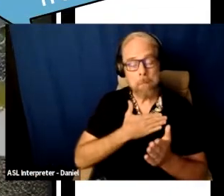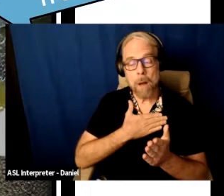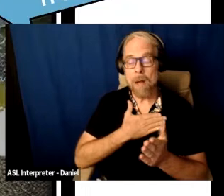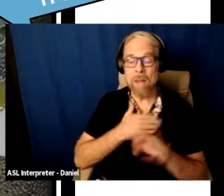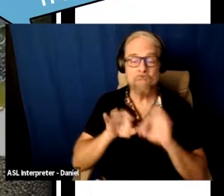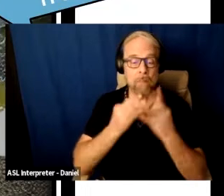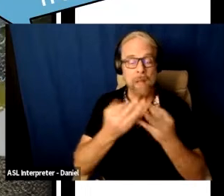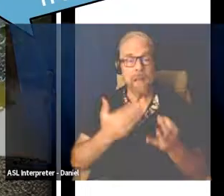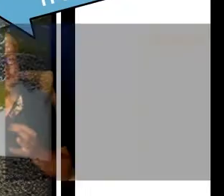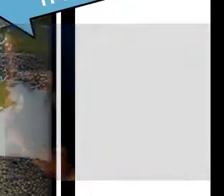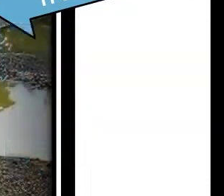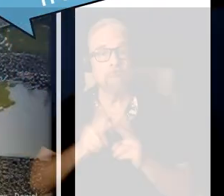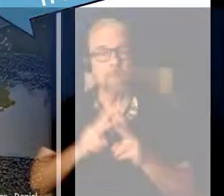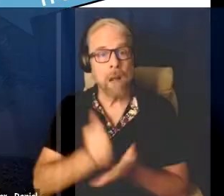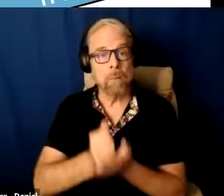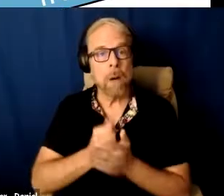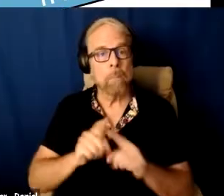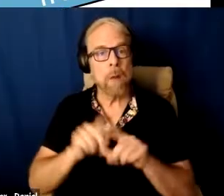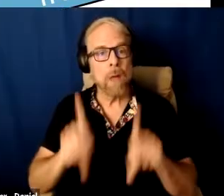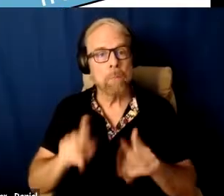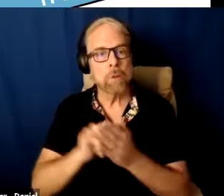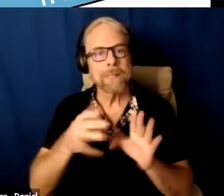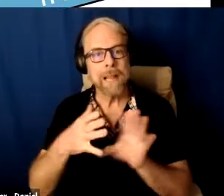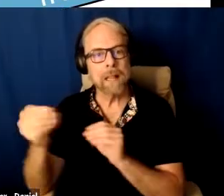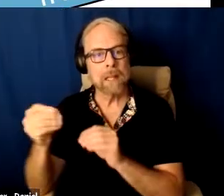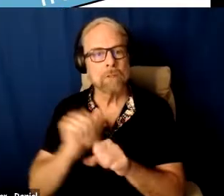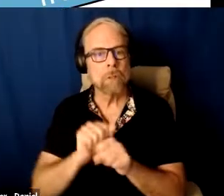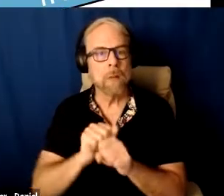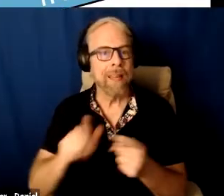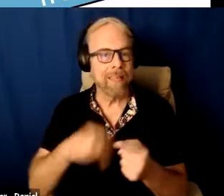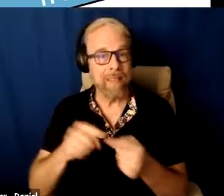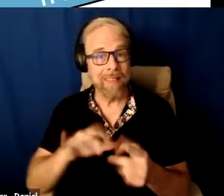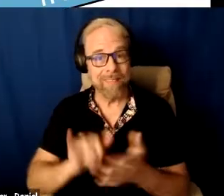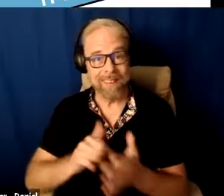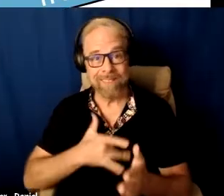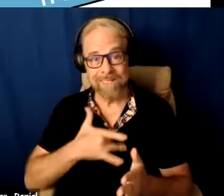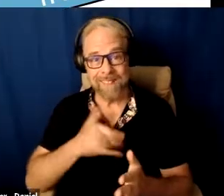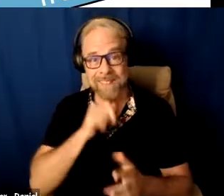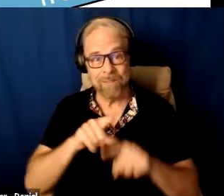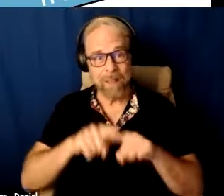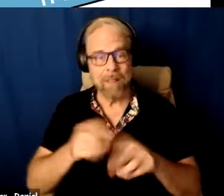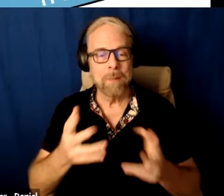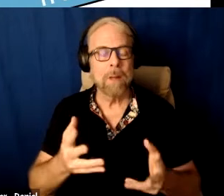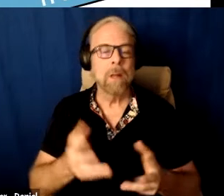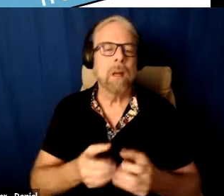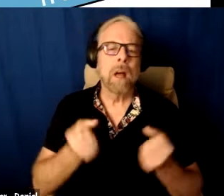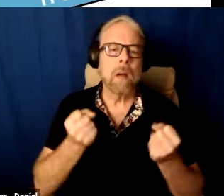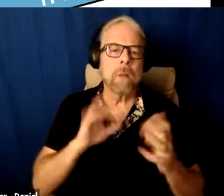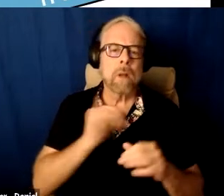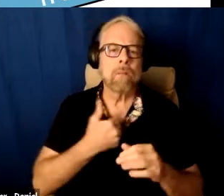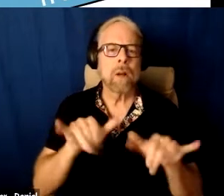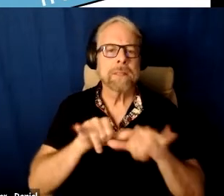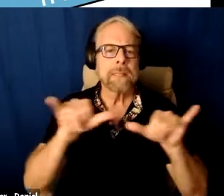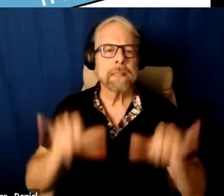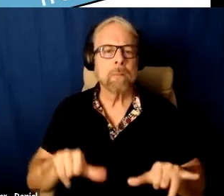helpful to me, but that person leaves the field and that feels unreliable. And then many of our systems